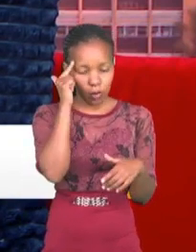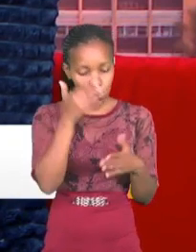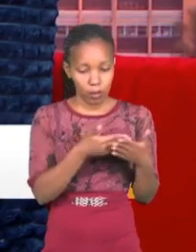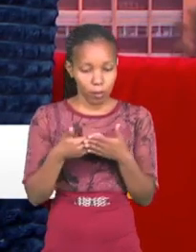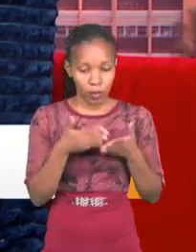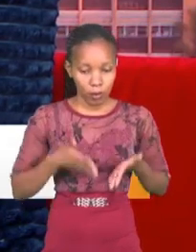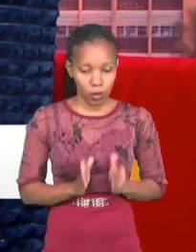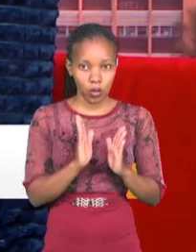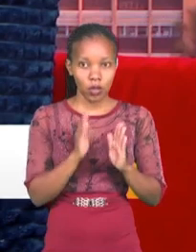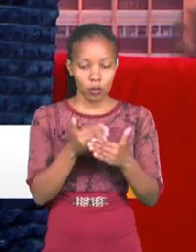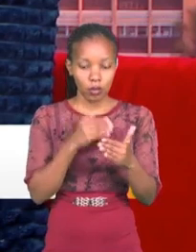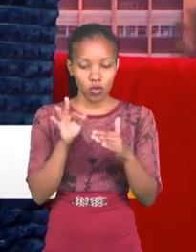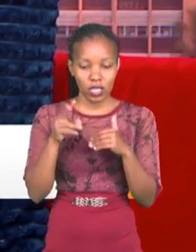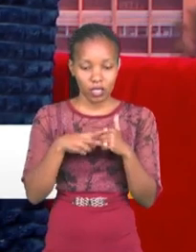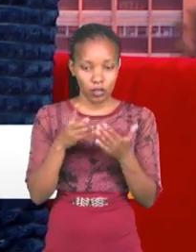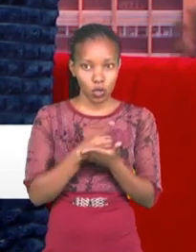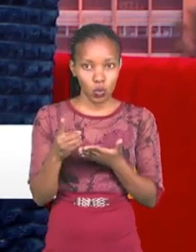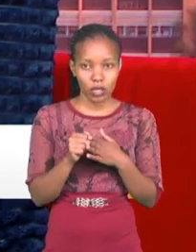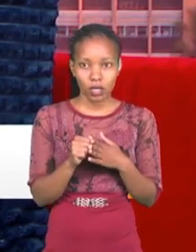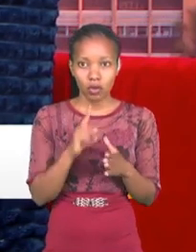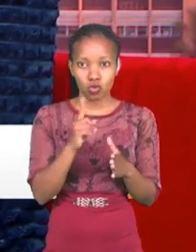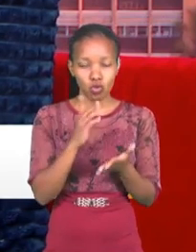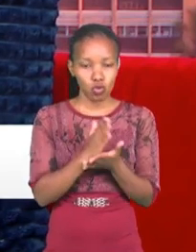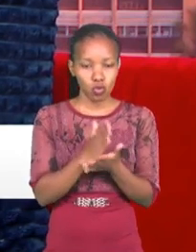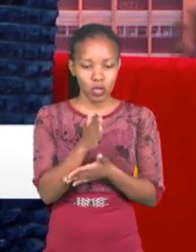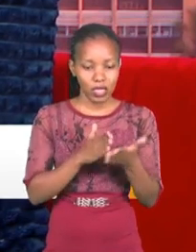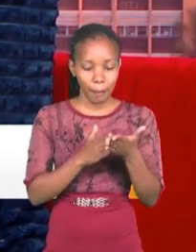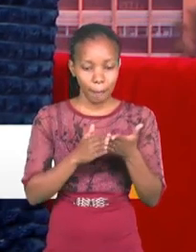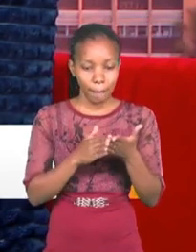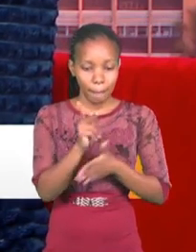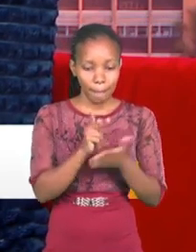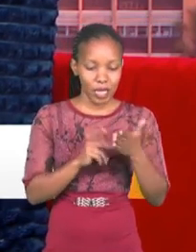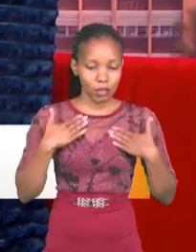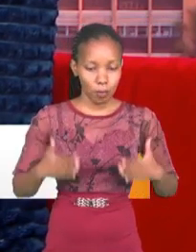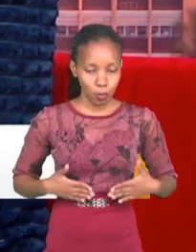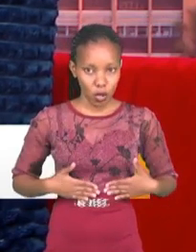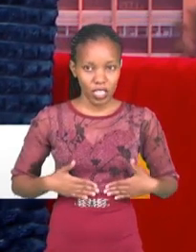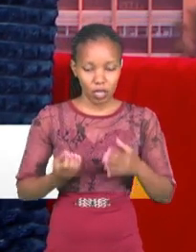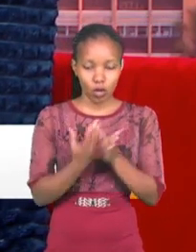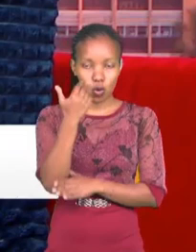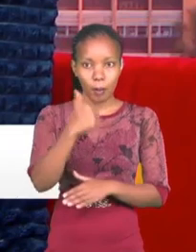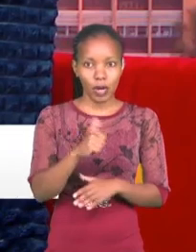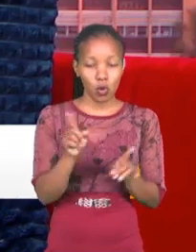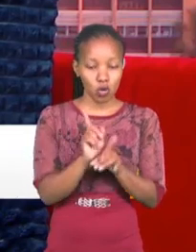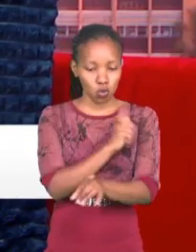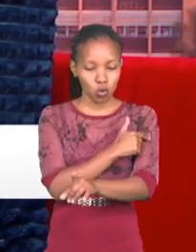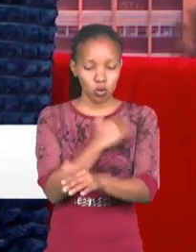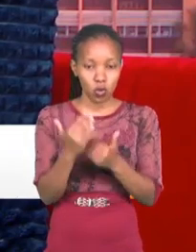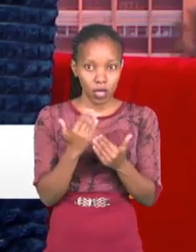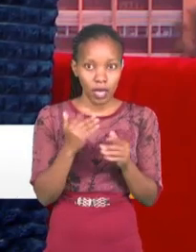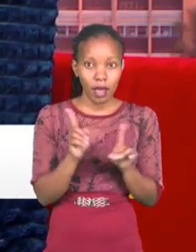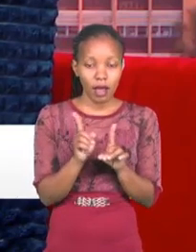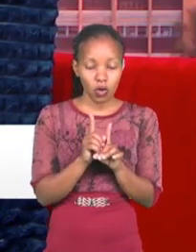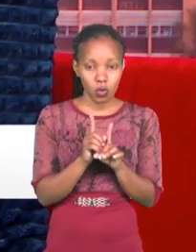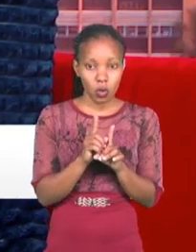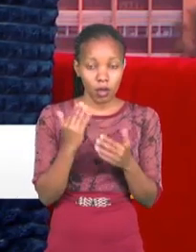delivers outside before 37 weeks. So certain organs are immature. Later on, it depends on the hospital care and immediate postnatal